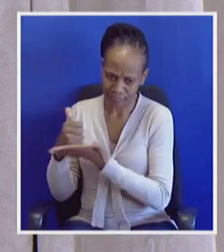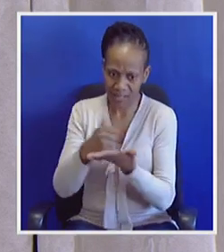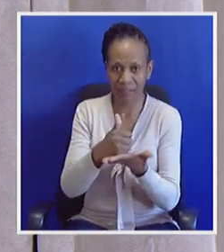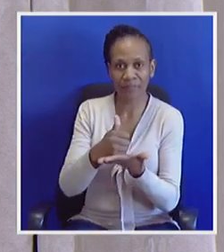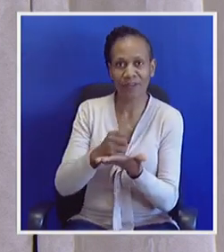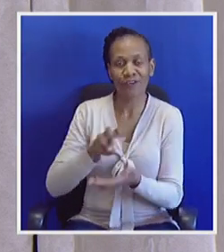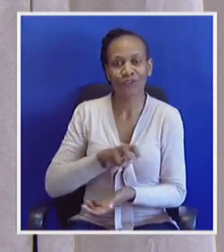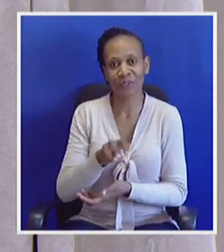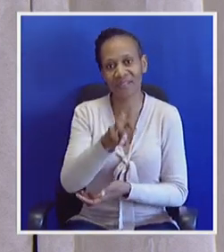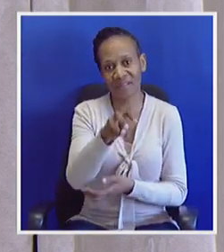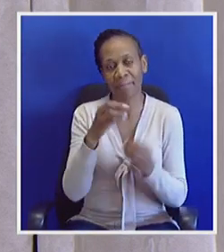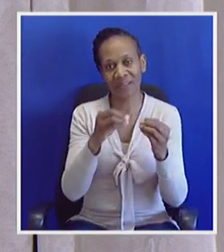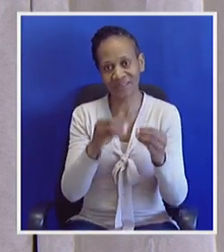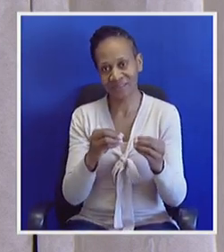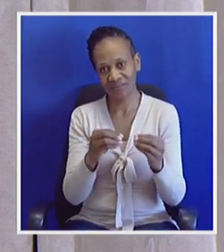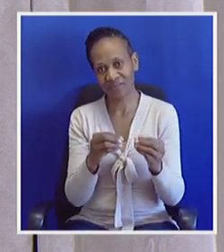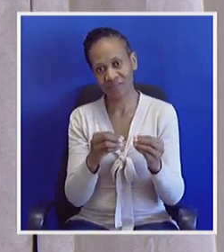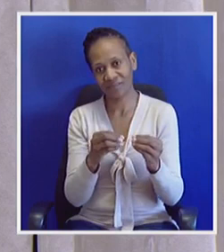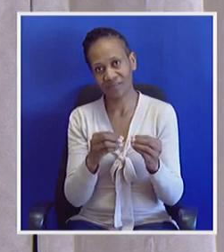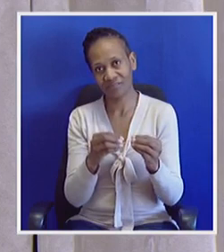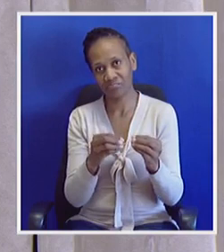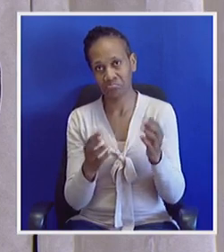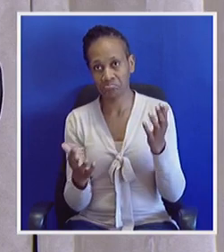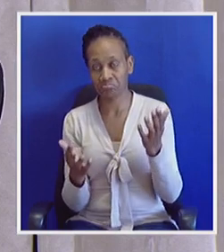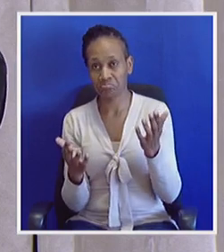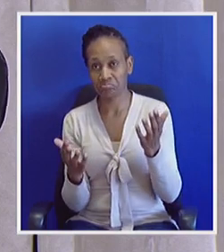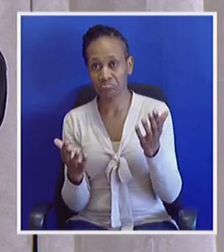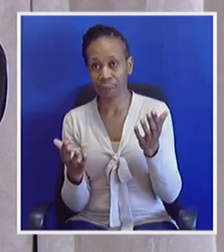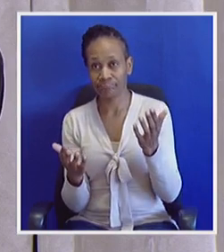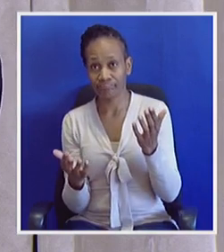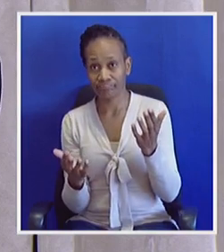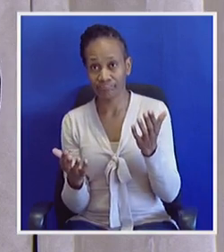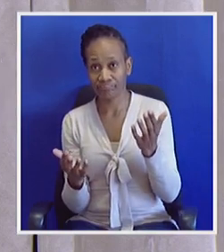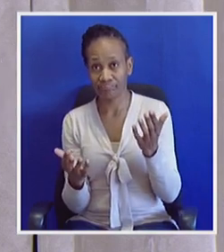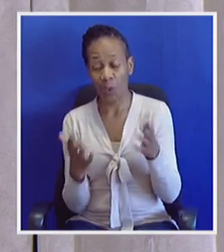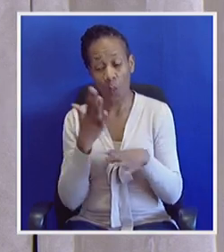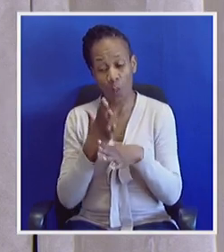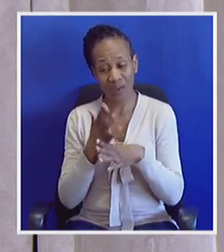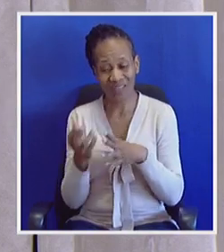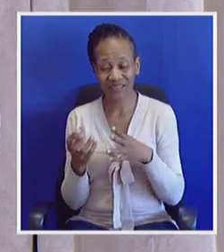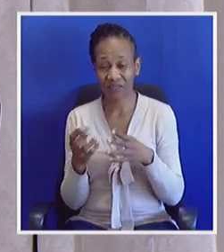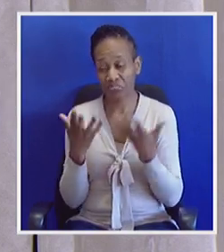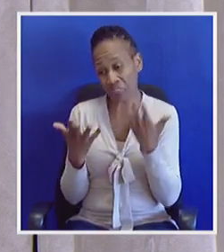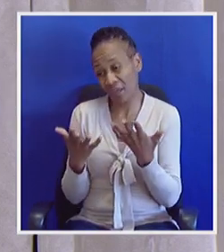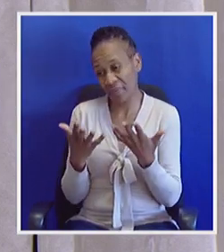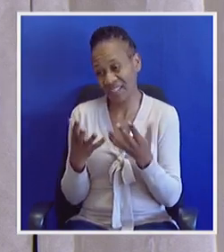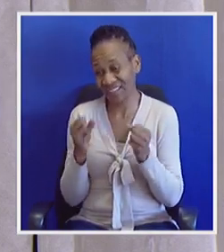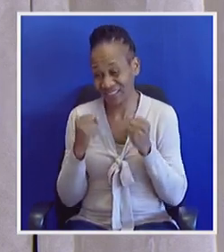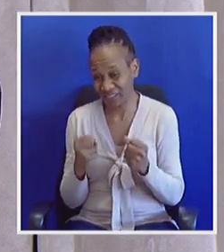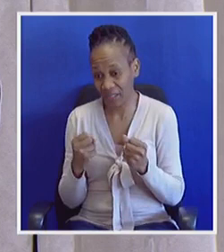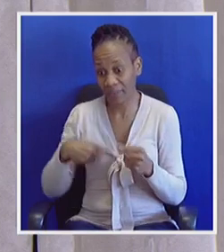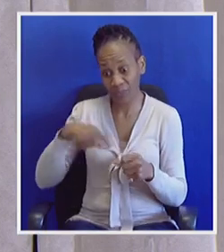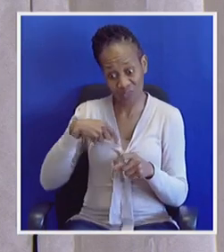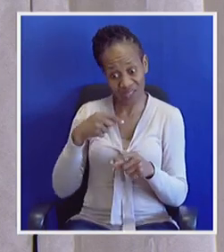tourism sector. And that may look like a difficult task, but that's exactly what we are involved